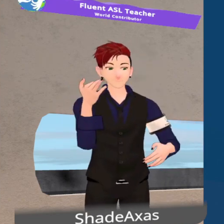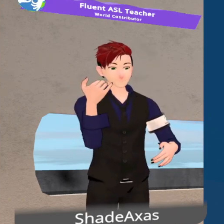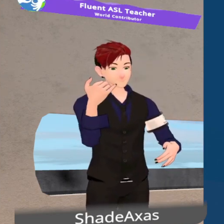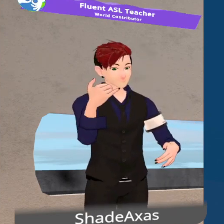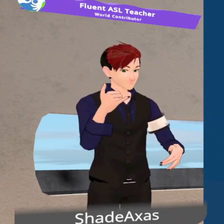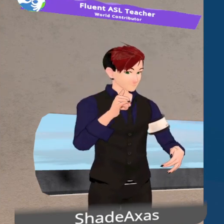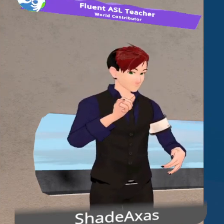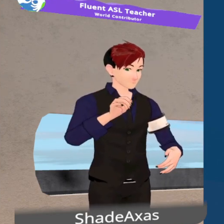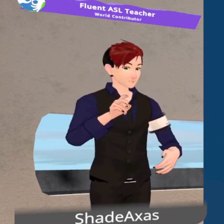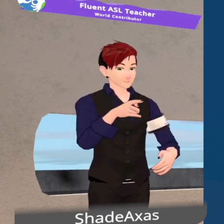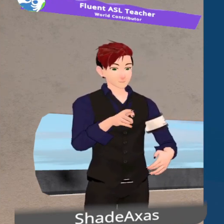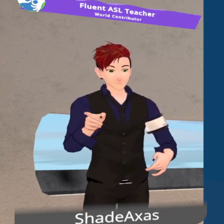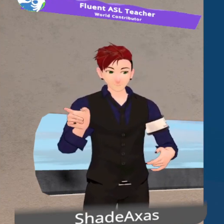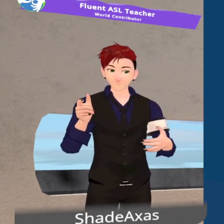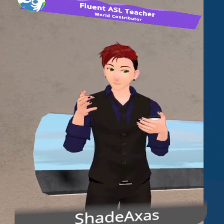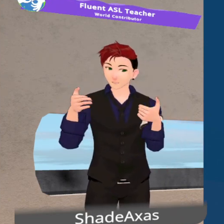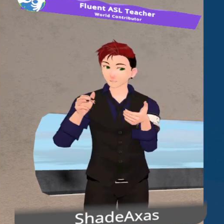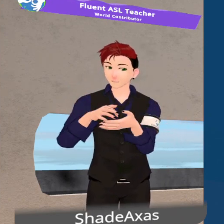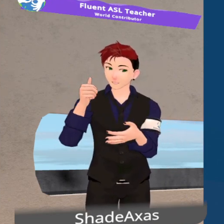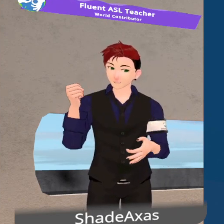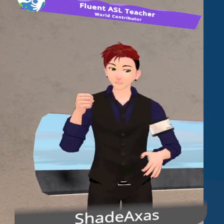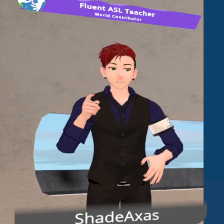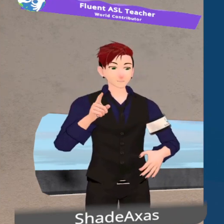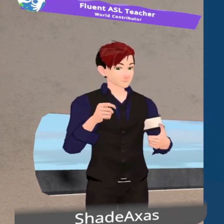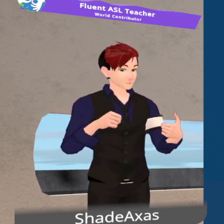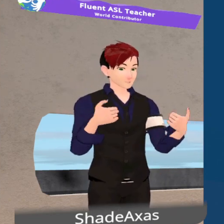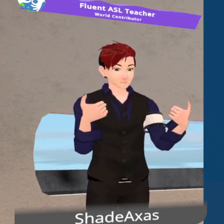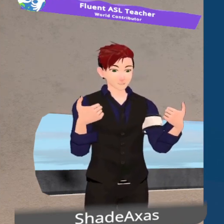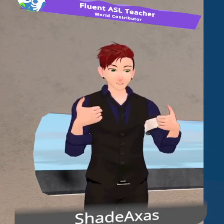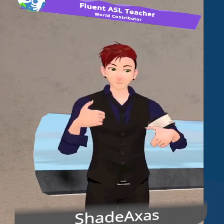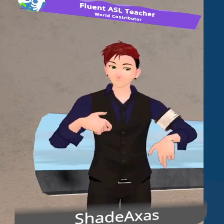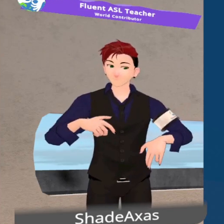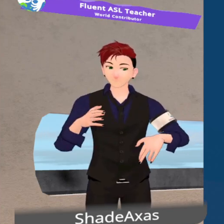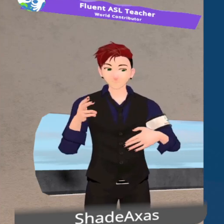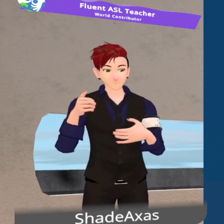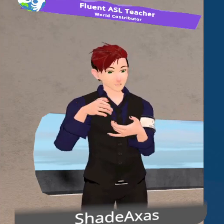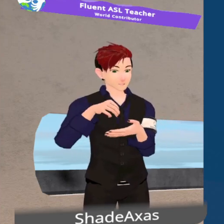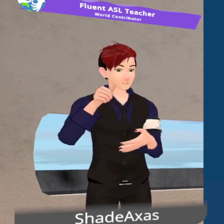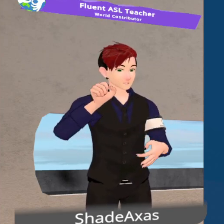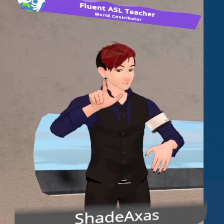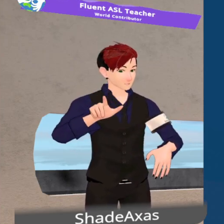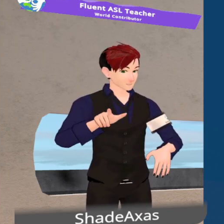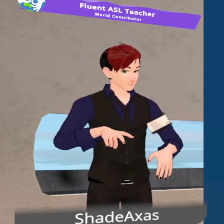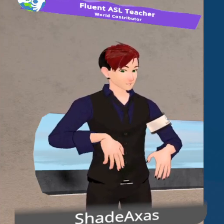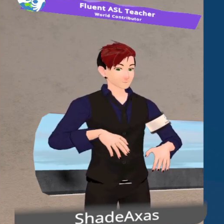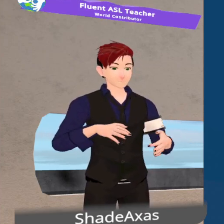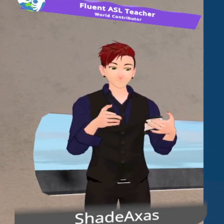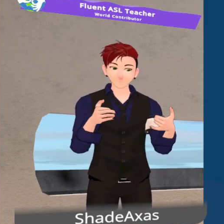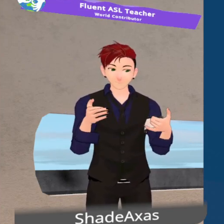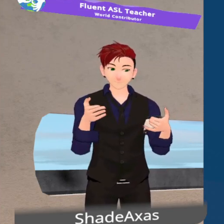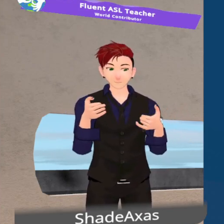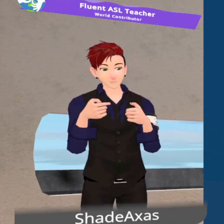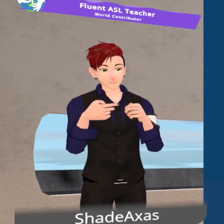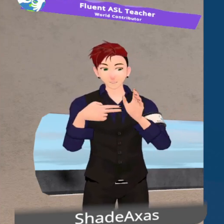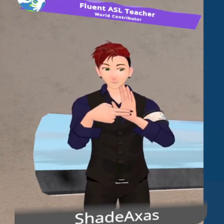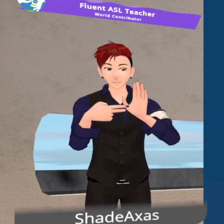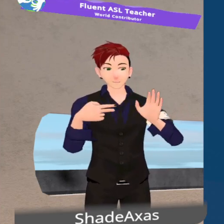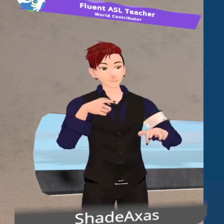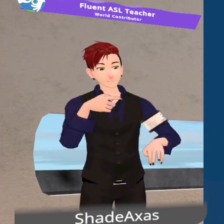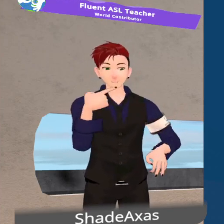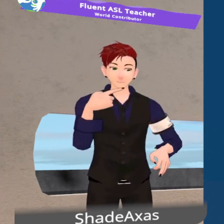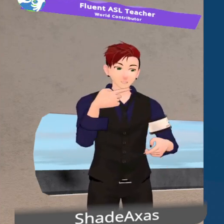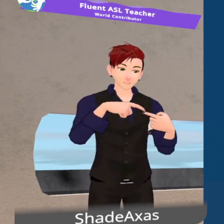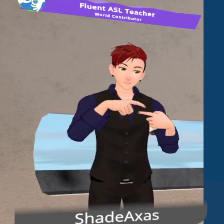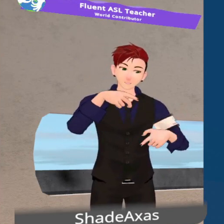So if you guys are trying to learn, you can say, yeah, I'm learning ASL. And if